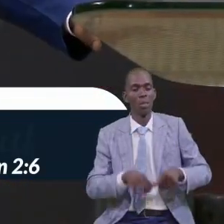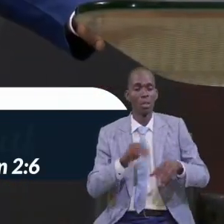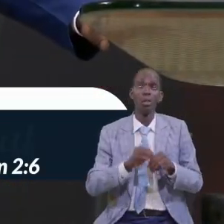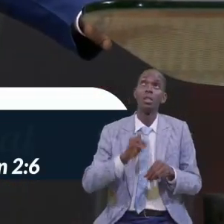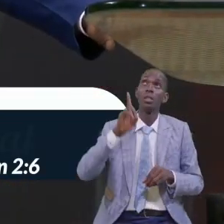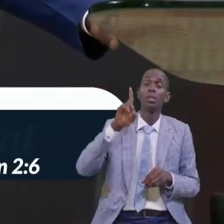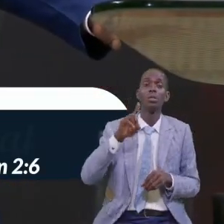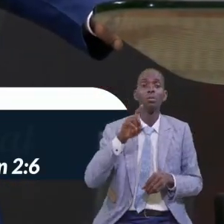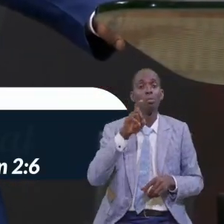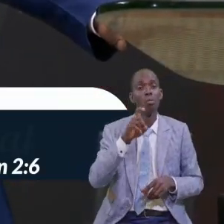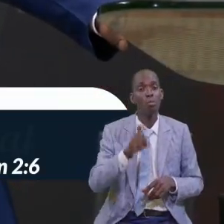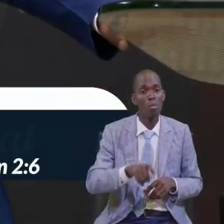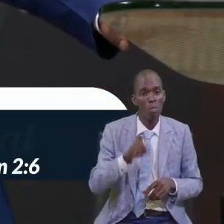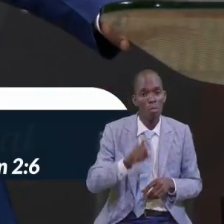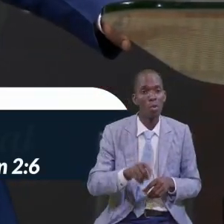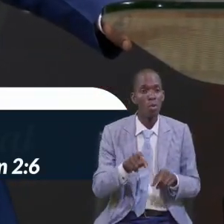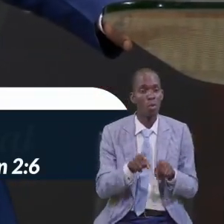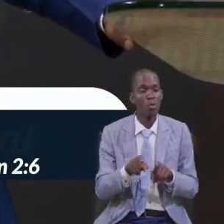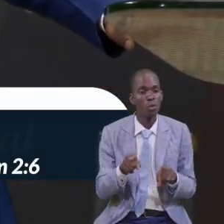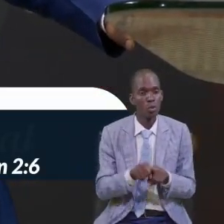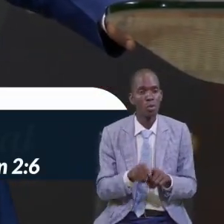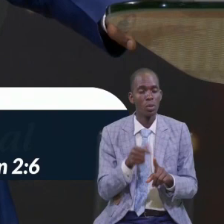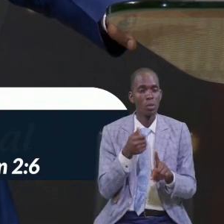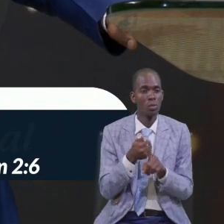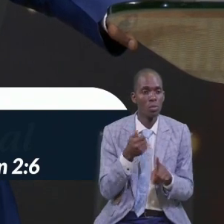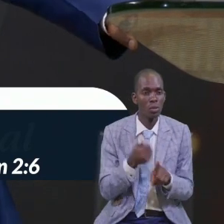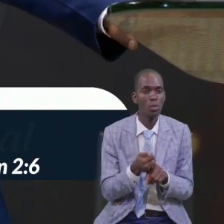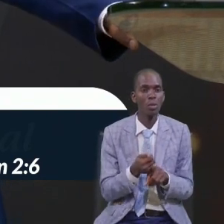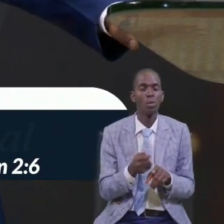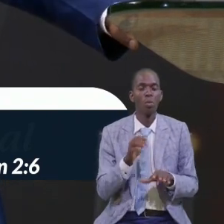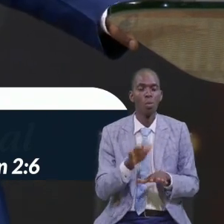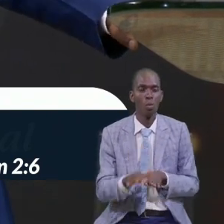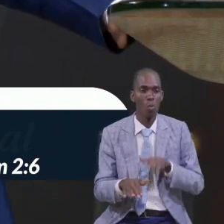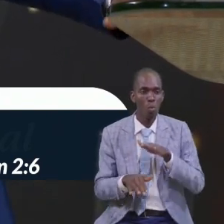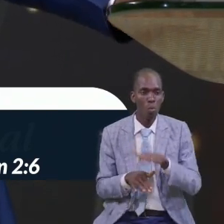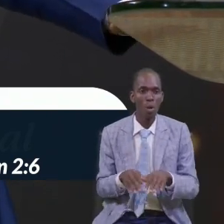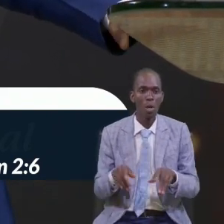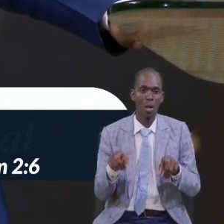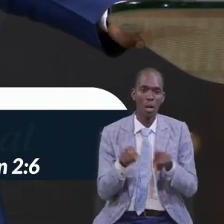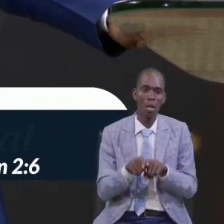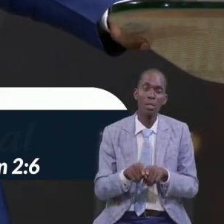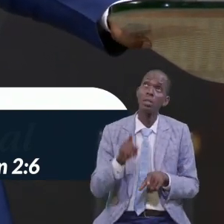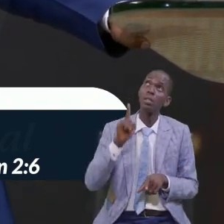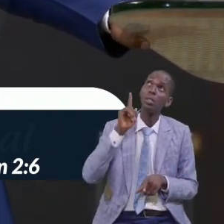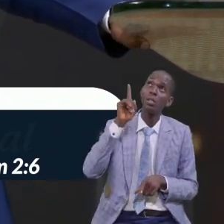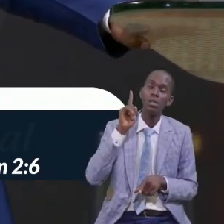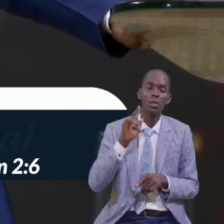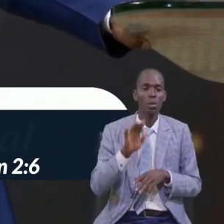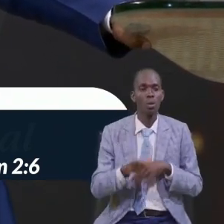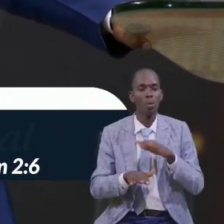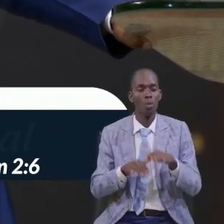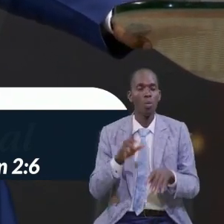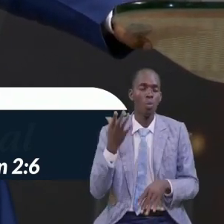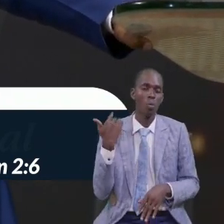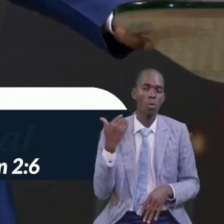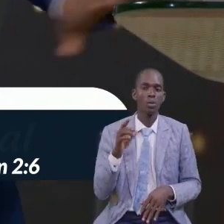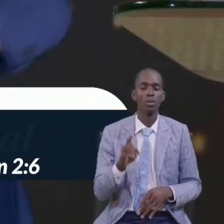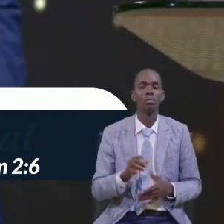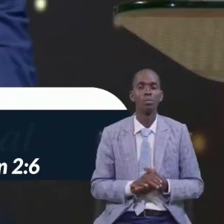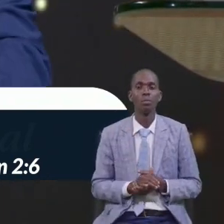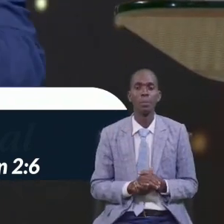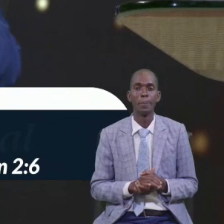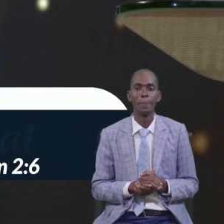Ought himself also so to walk, even as he